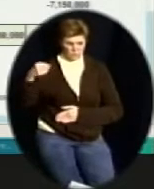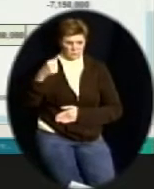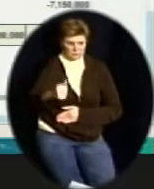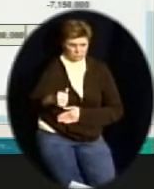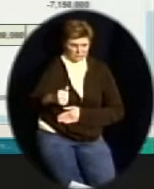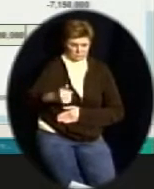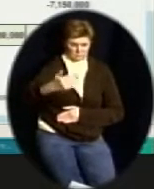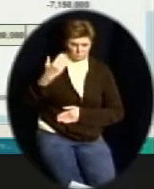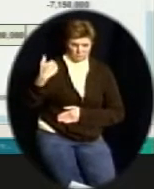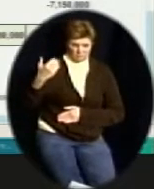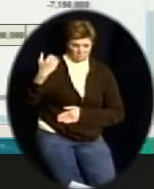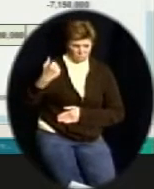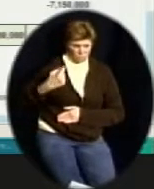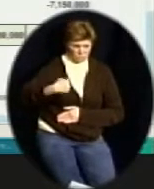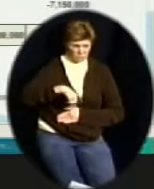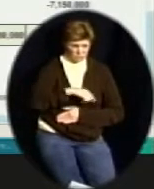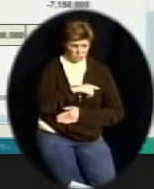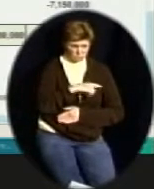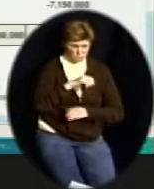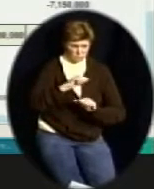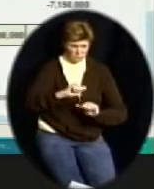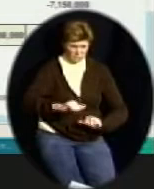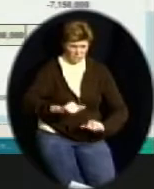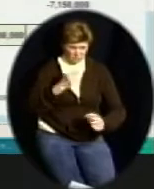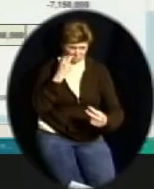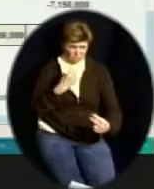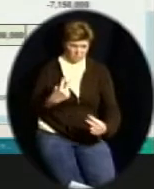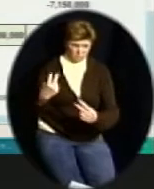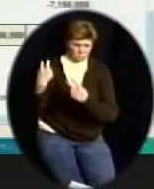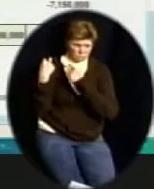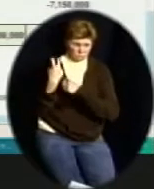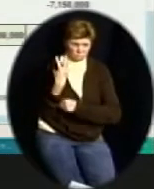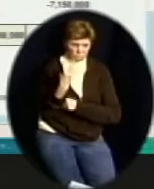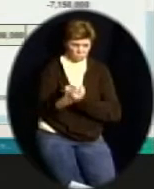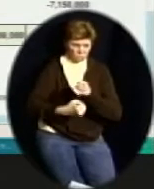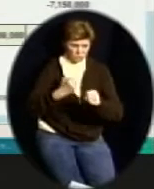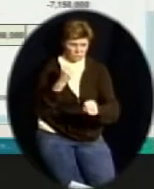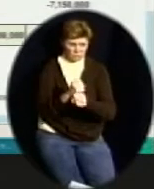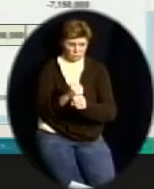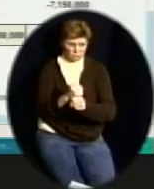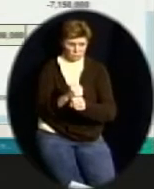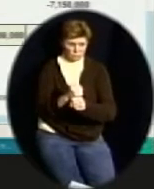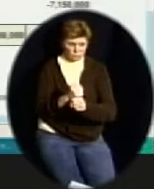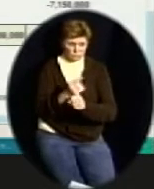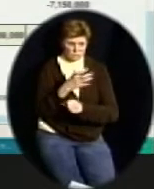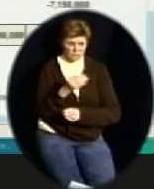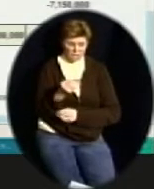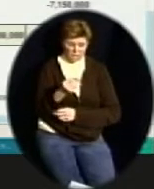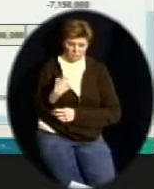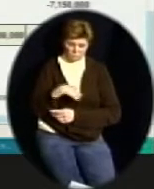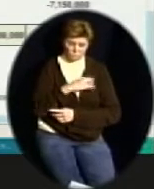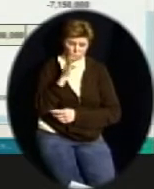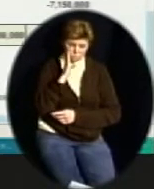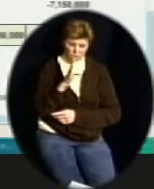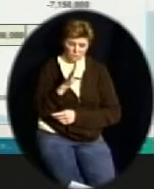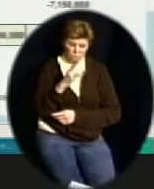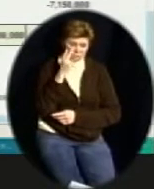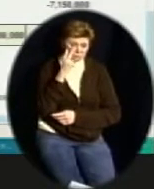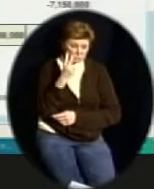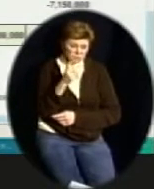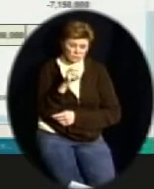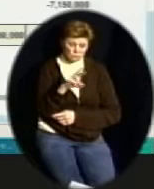go back and look at the last 4 years through 2003, this scenario here basically gives us a 50% increase in